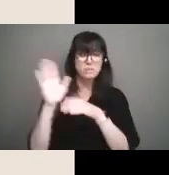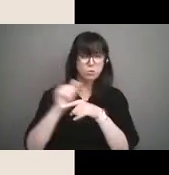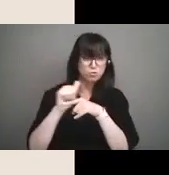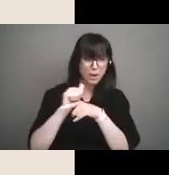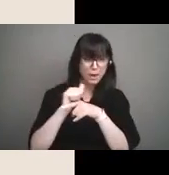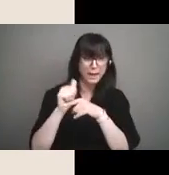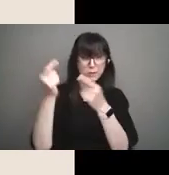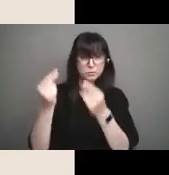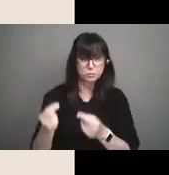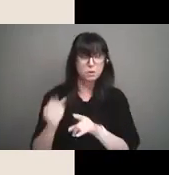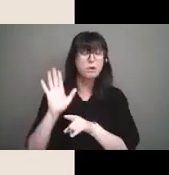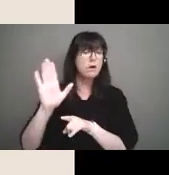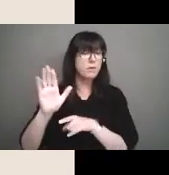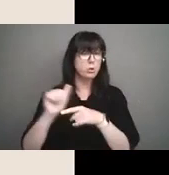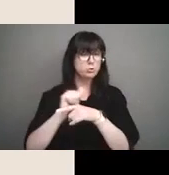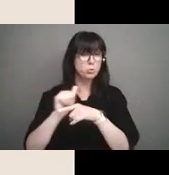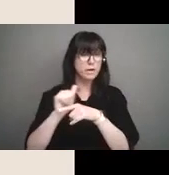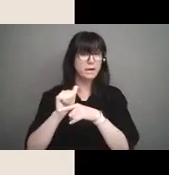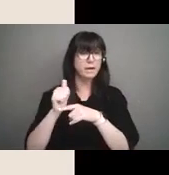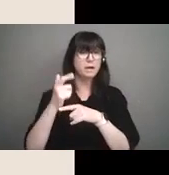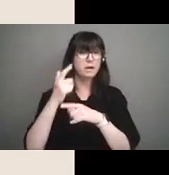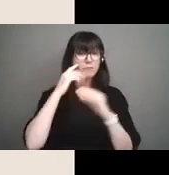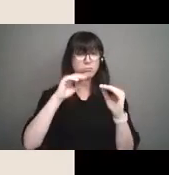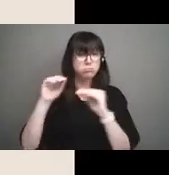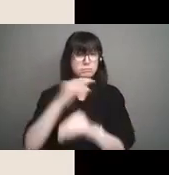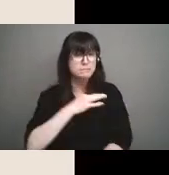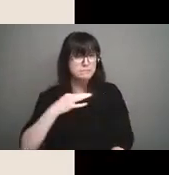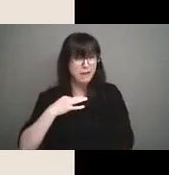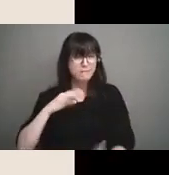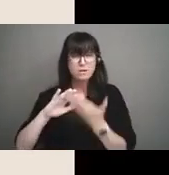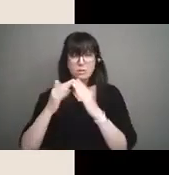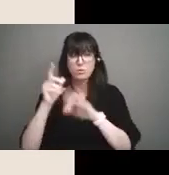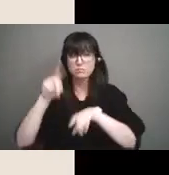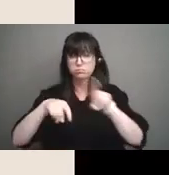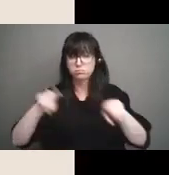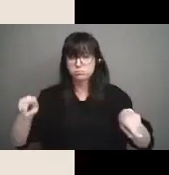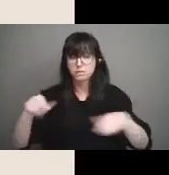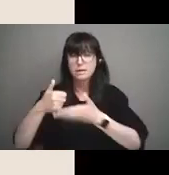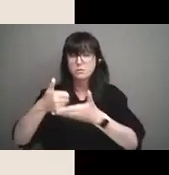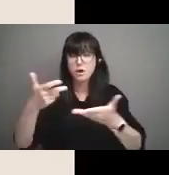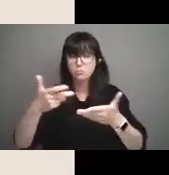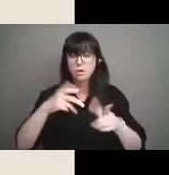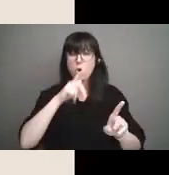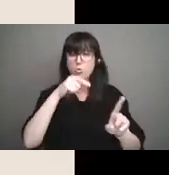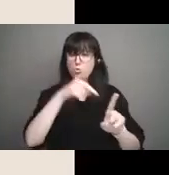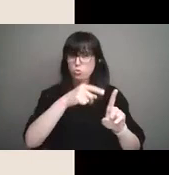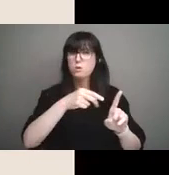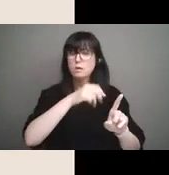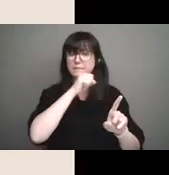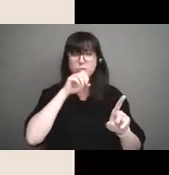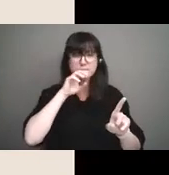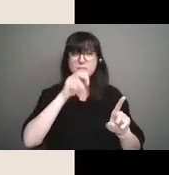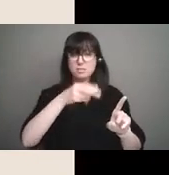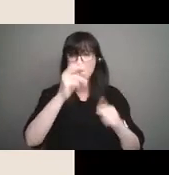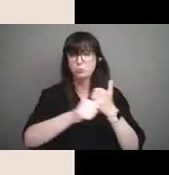modalities, because they were training employees in different communities to start to try to identify at-risk older adults. And, you know, you can